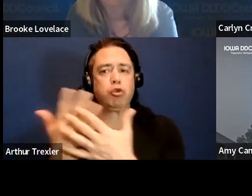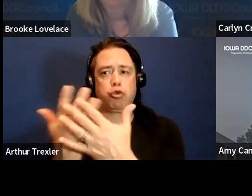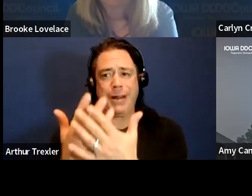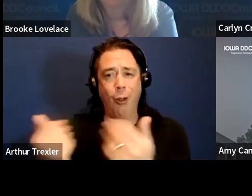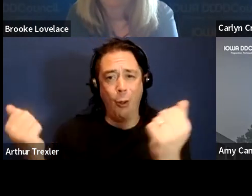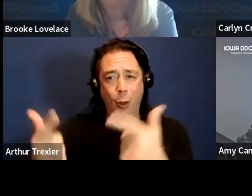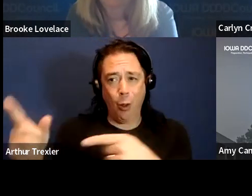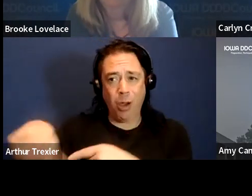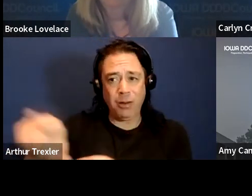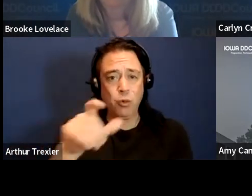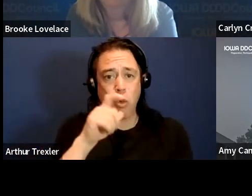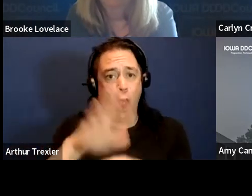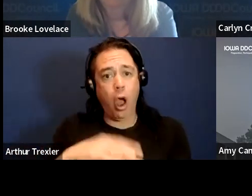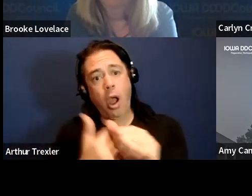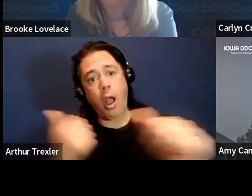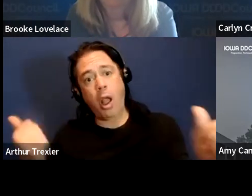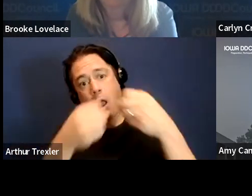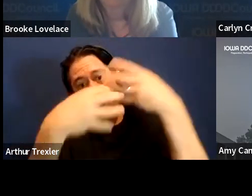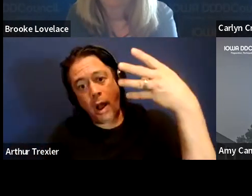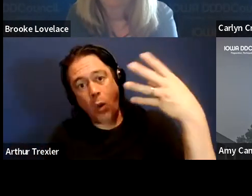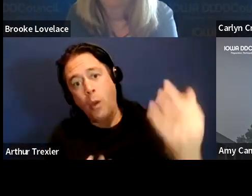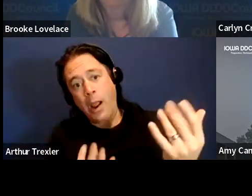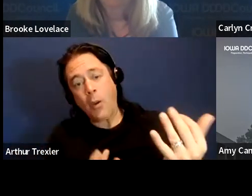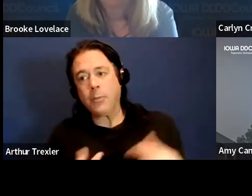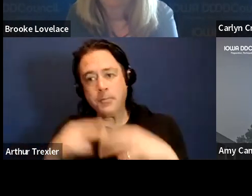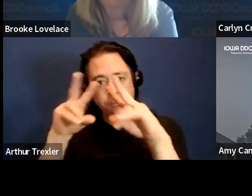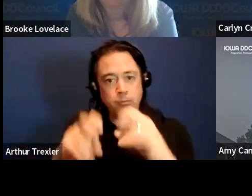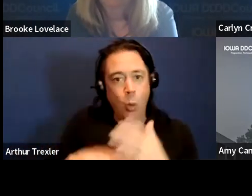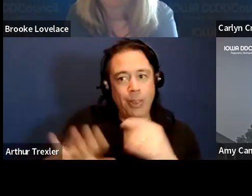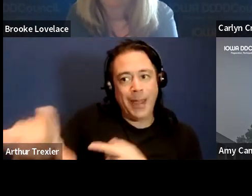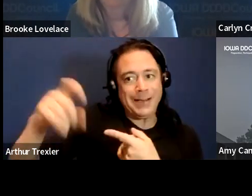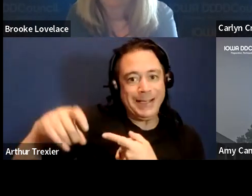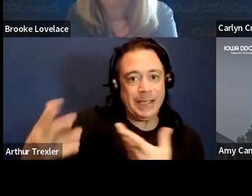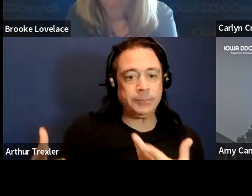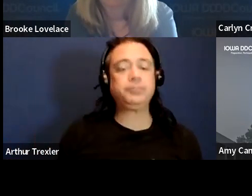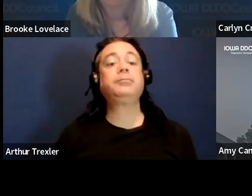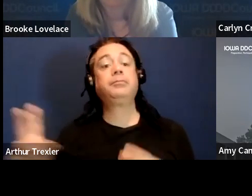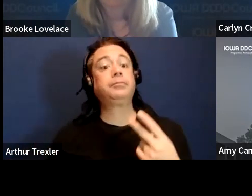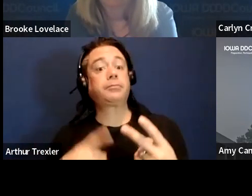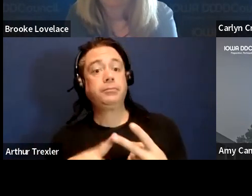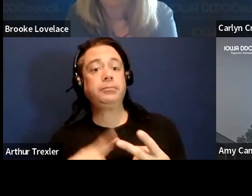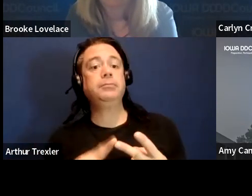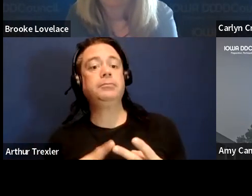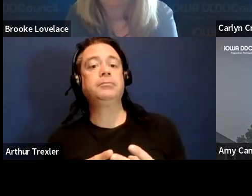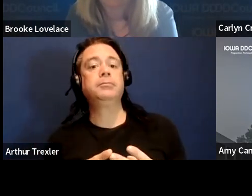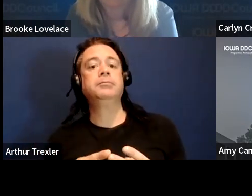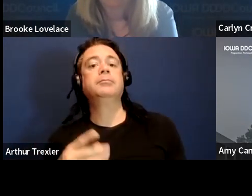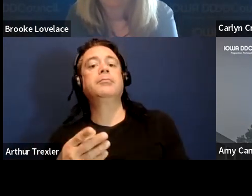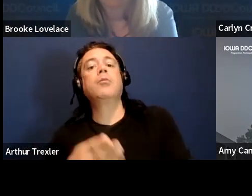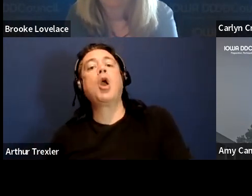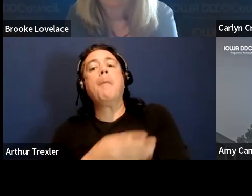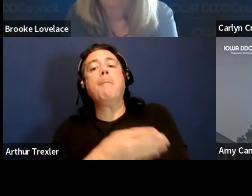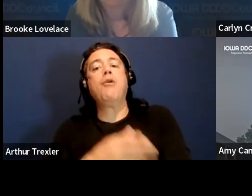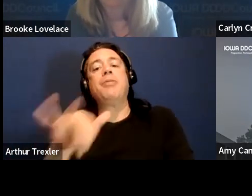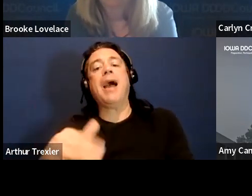the wait list to assess need. The second activity we'll be undertaking is improving waitlist